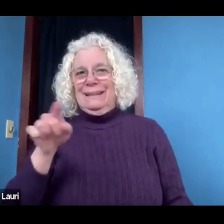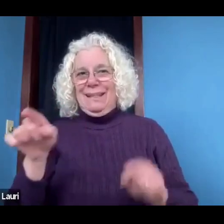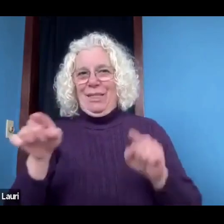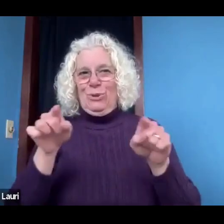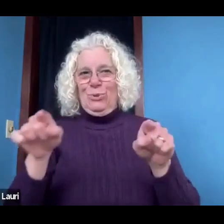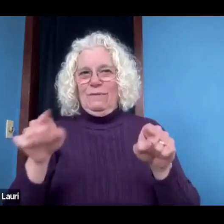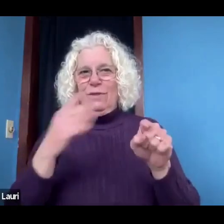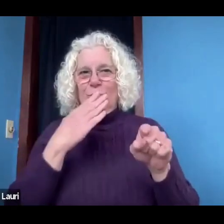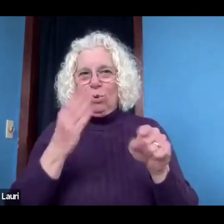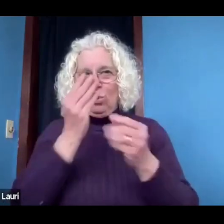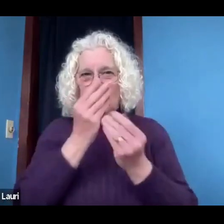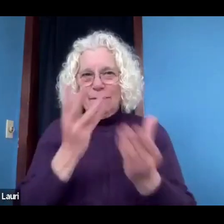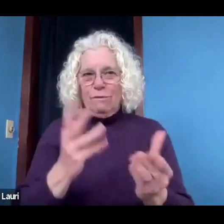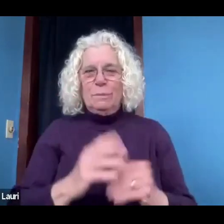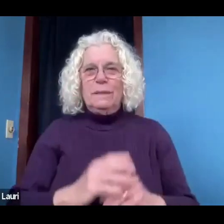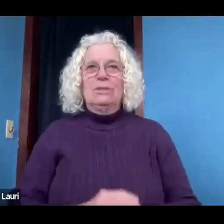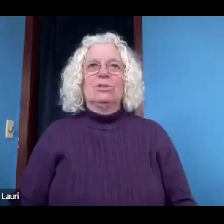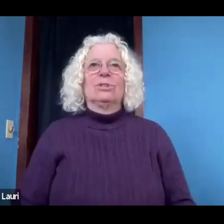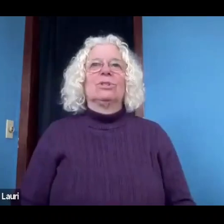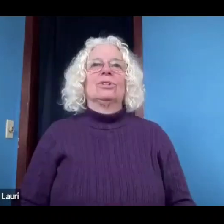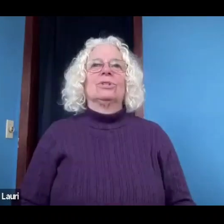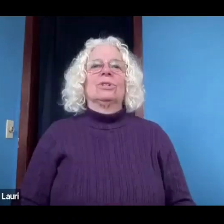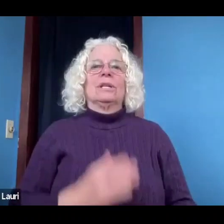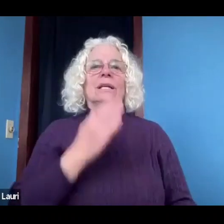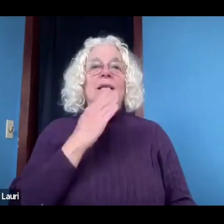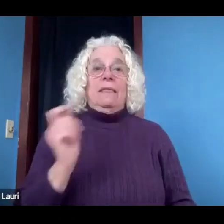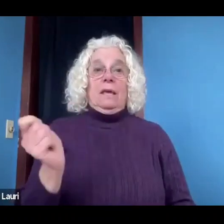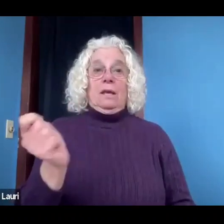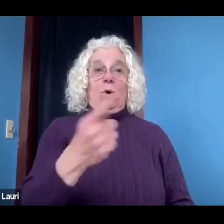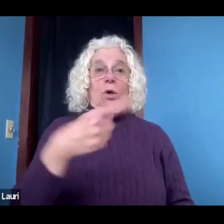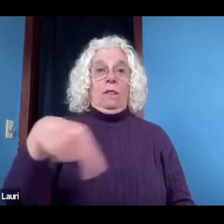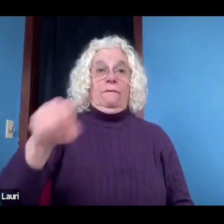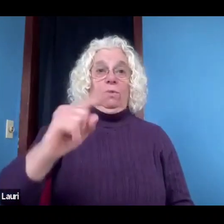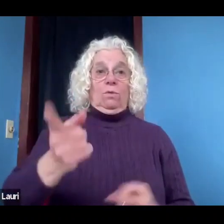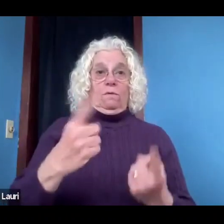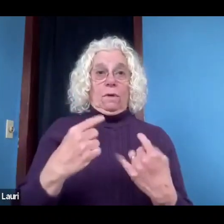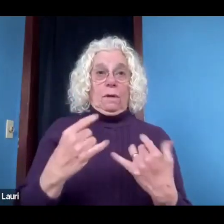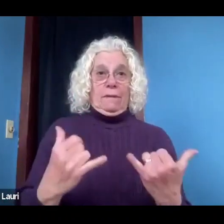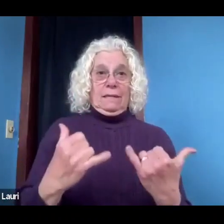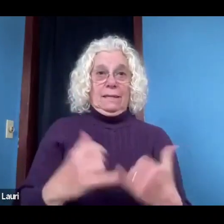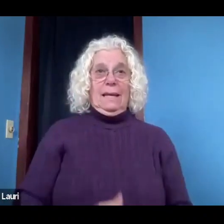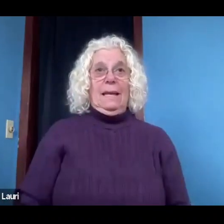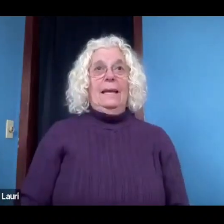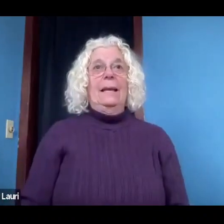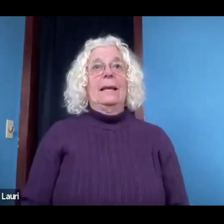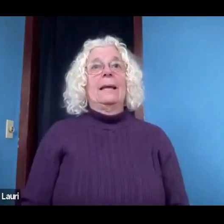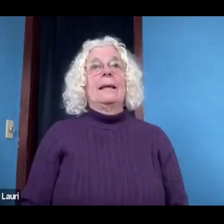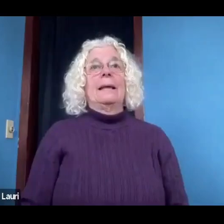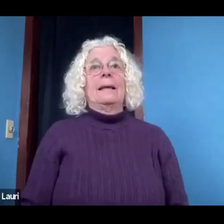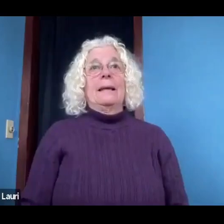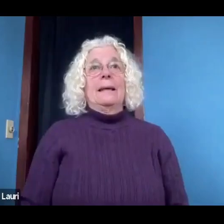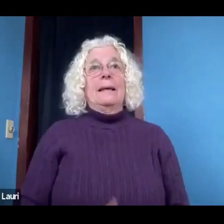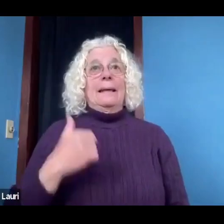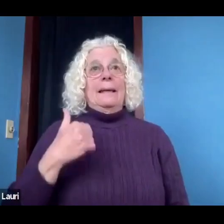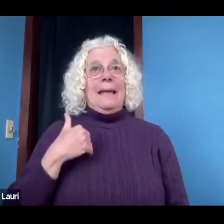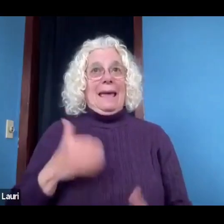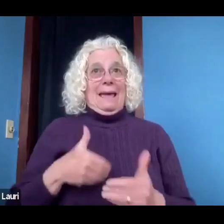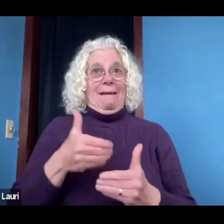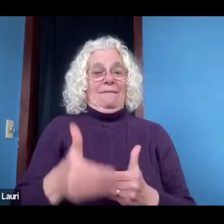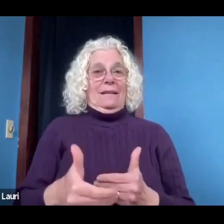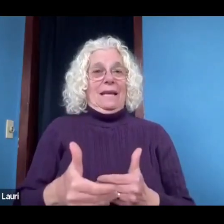great information. And I want to thank everyone for attending. We do have